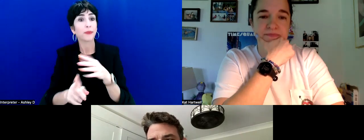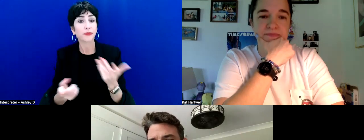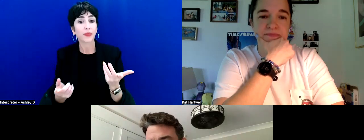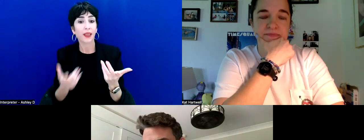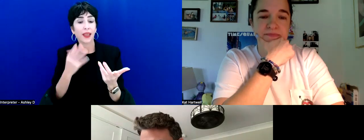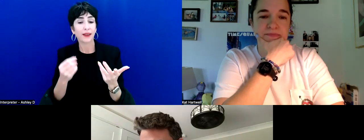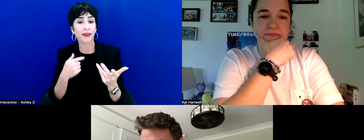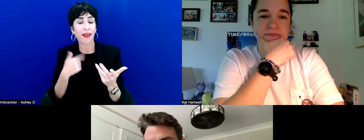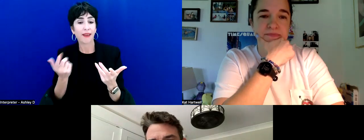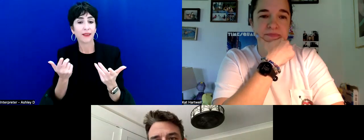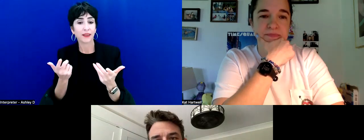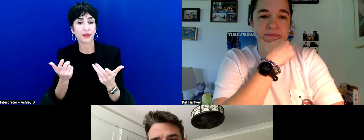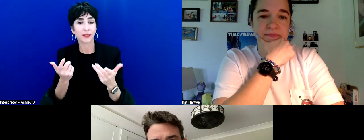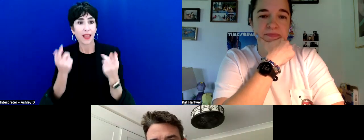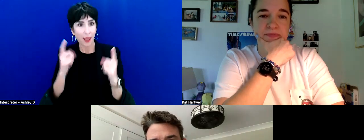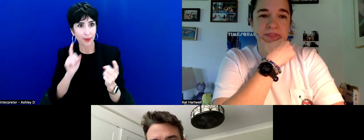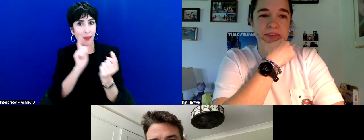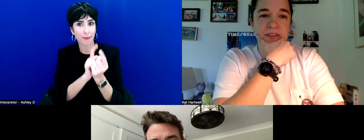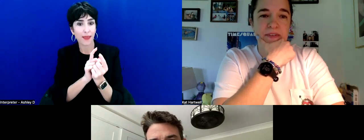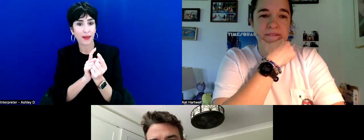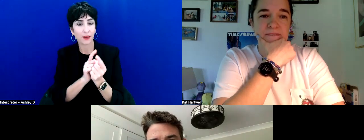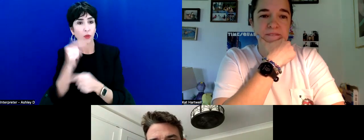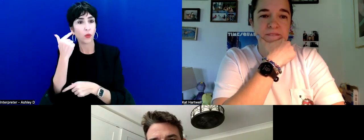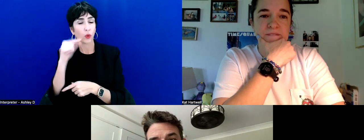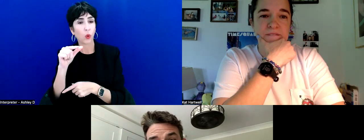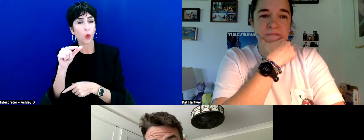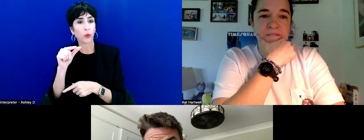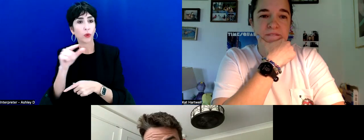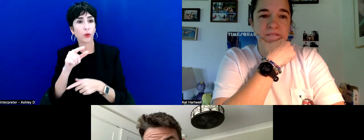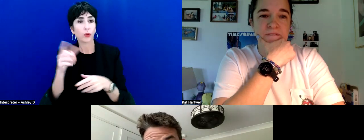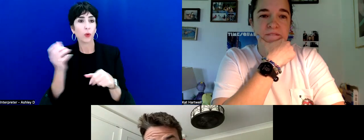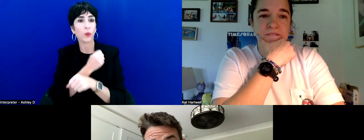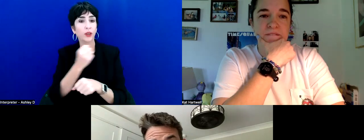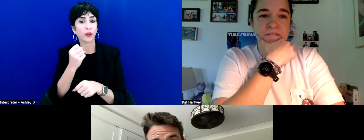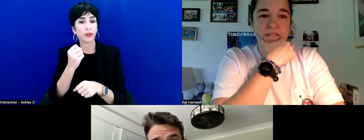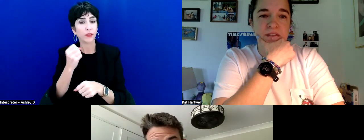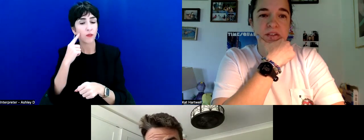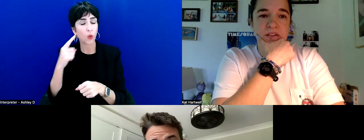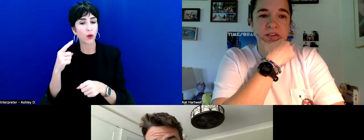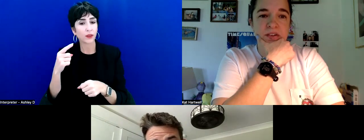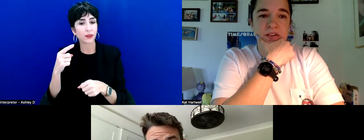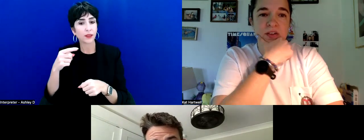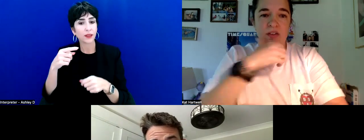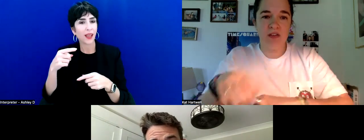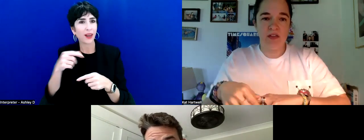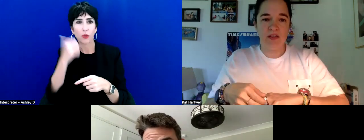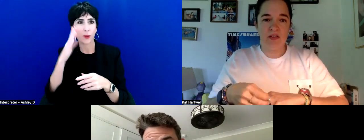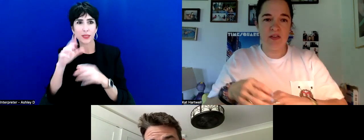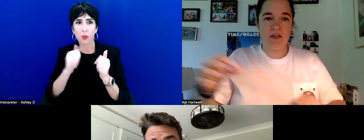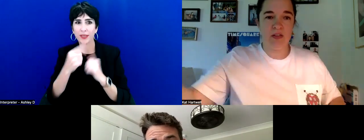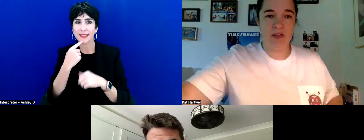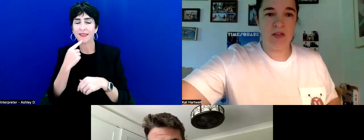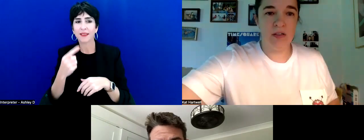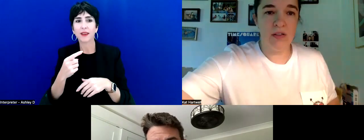and I ended up getting to meet the gold medalist in para dressage, and I sat and interviewed her for a while, and we hung out